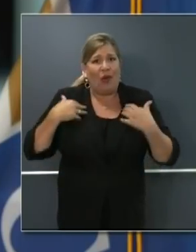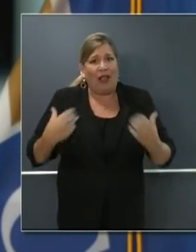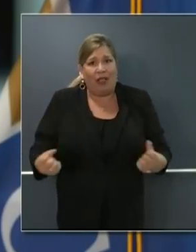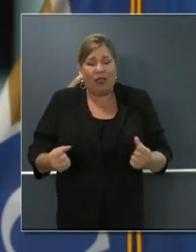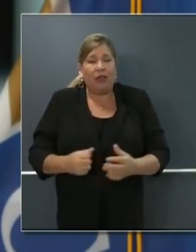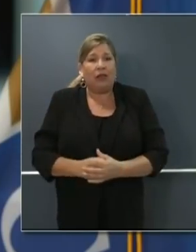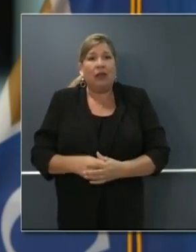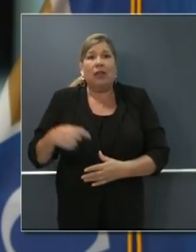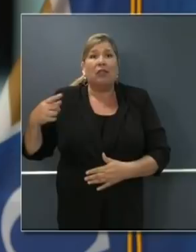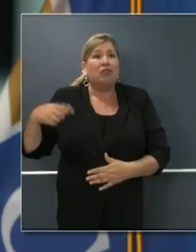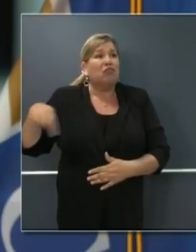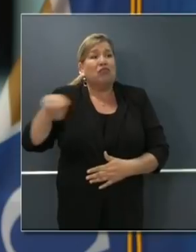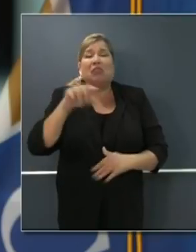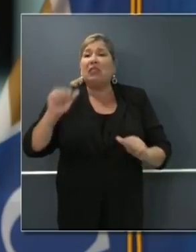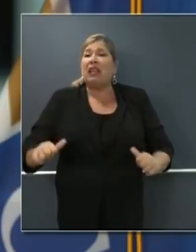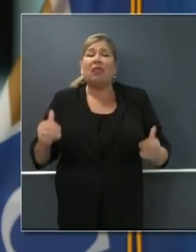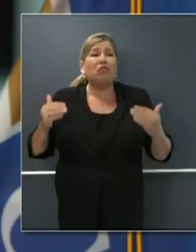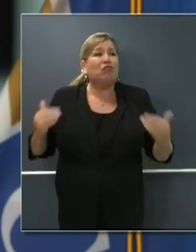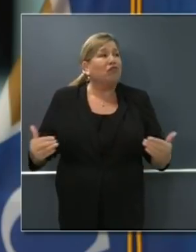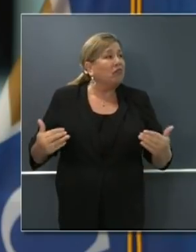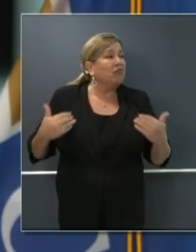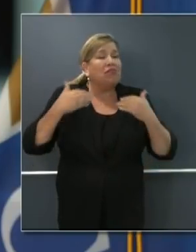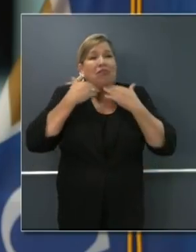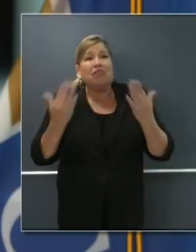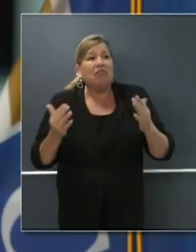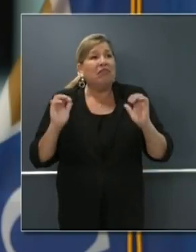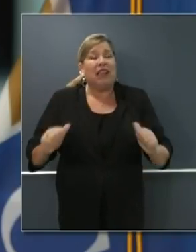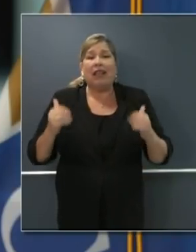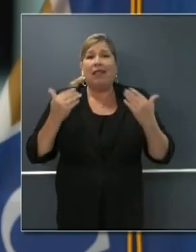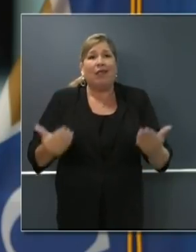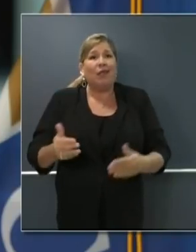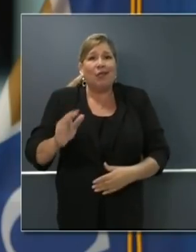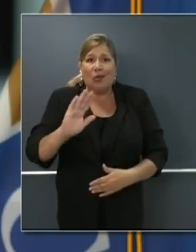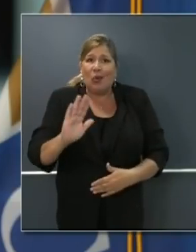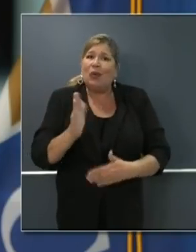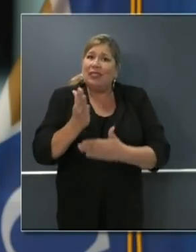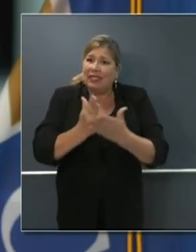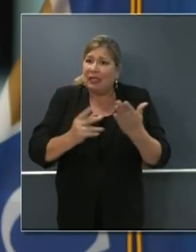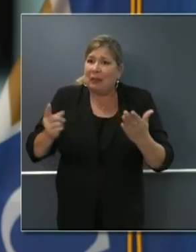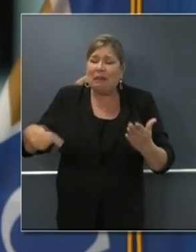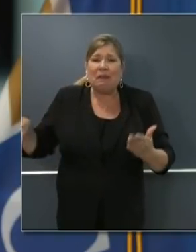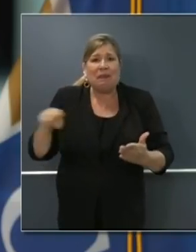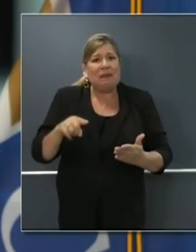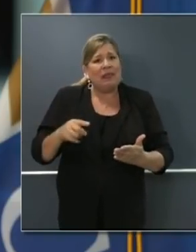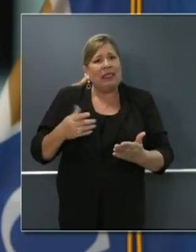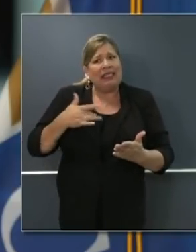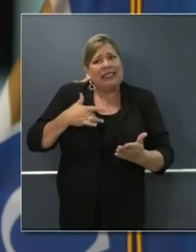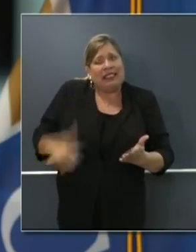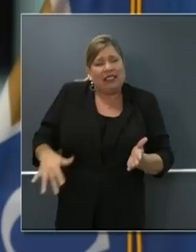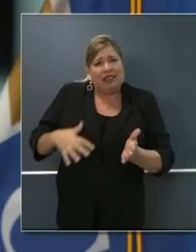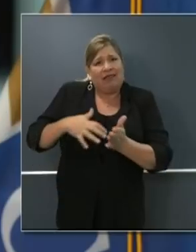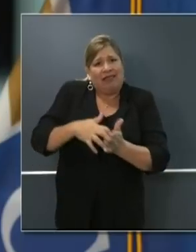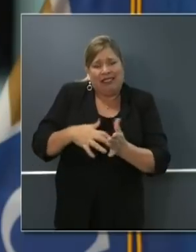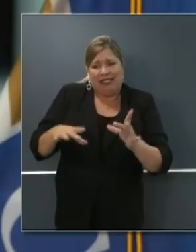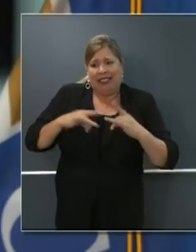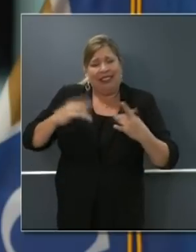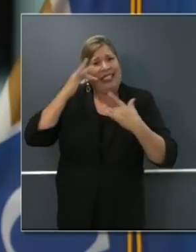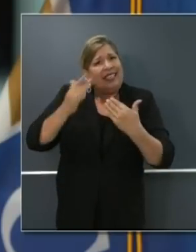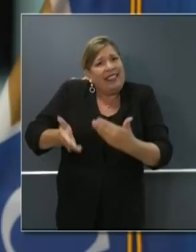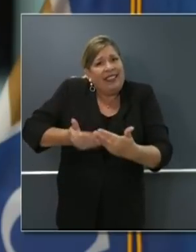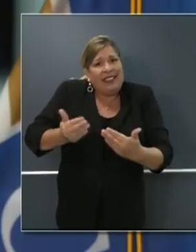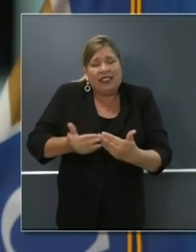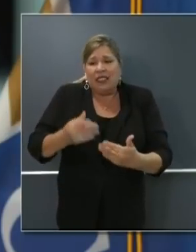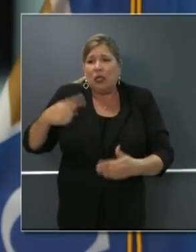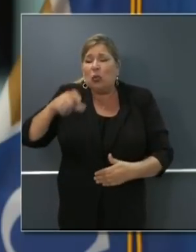one's invincible. And some of us are more vulnerable. Seniors, people with compromised immune system. Doesn't matter your time of life. If